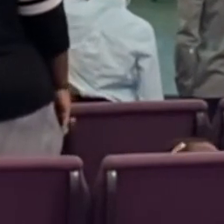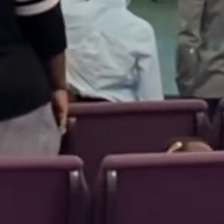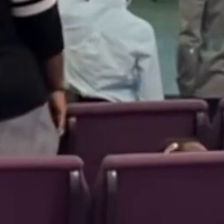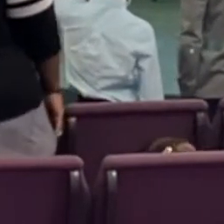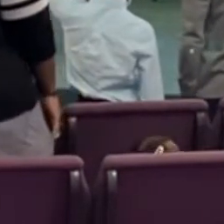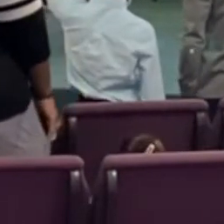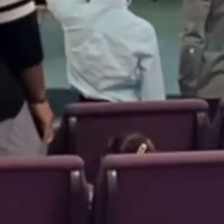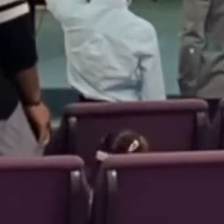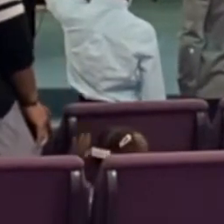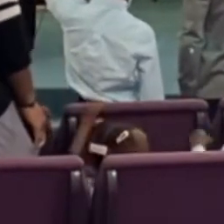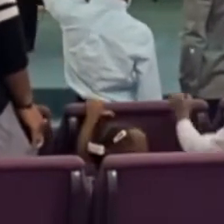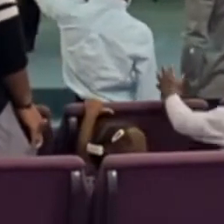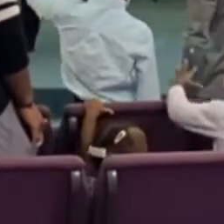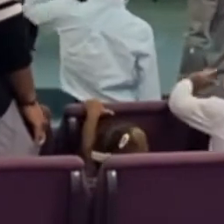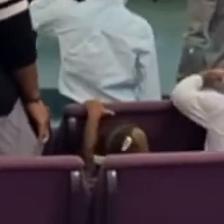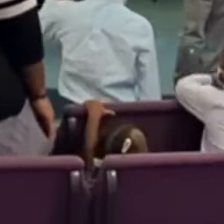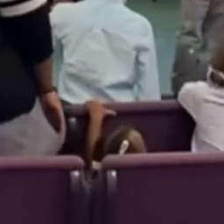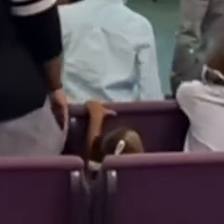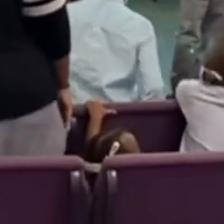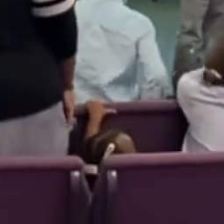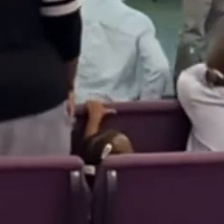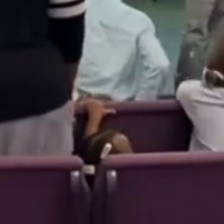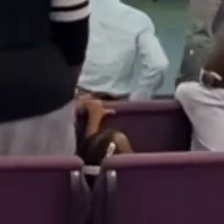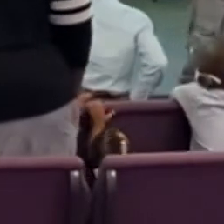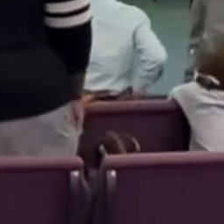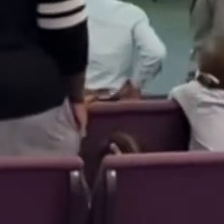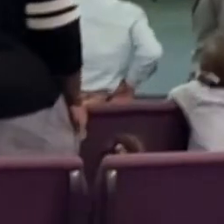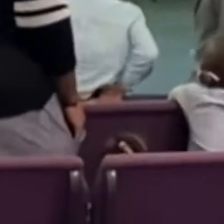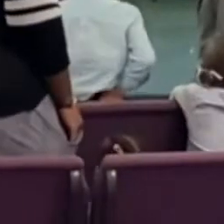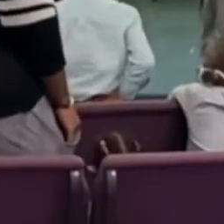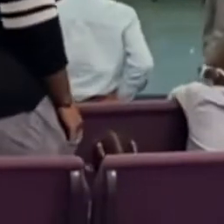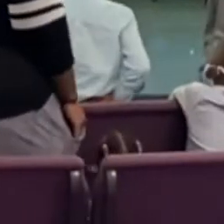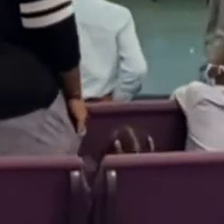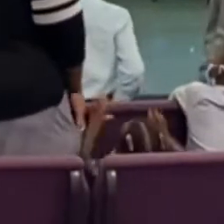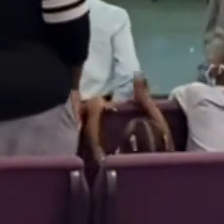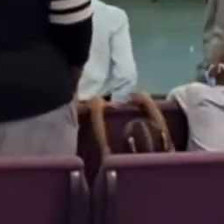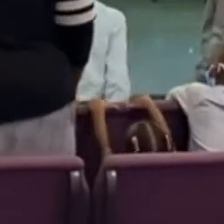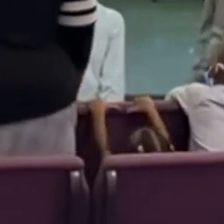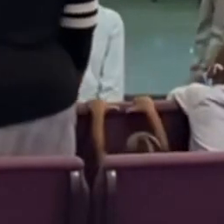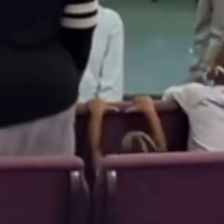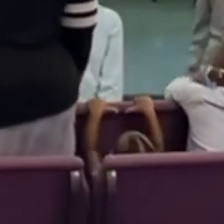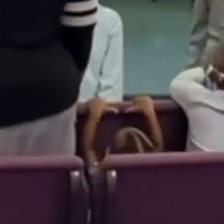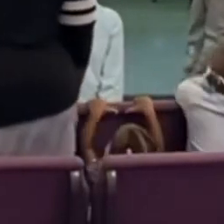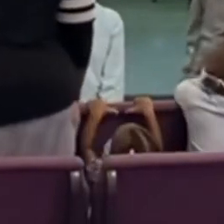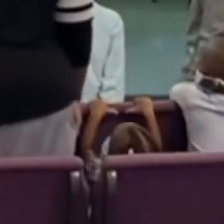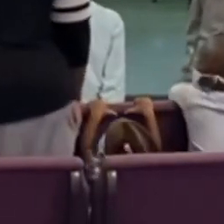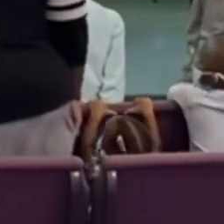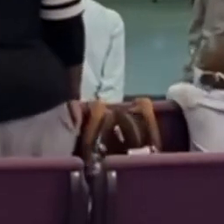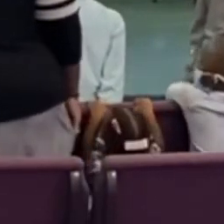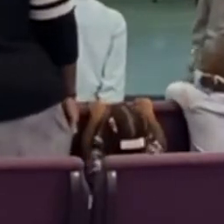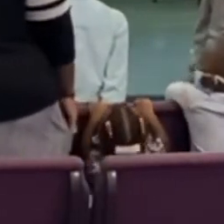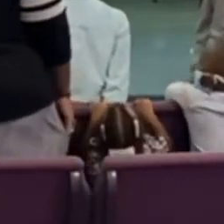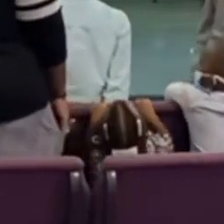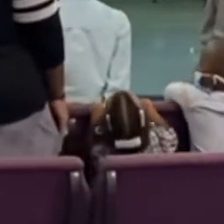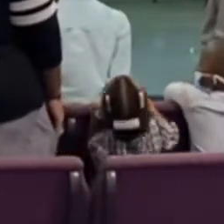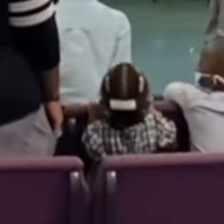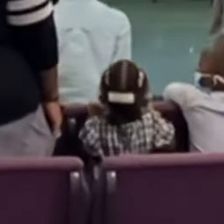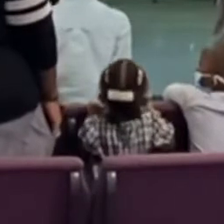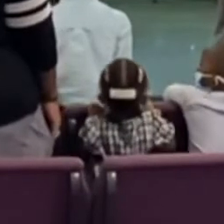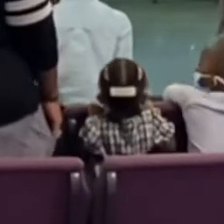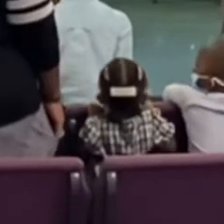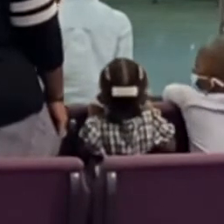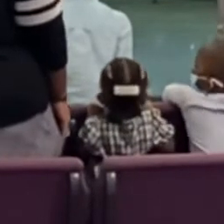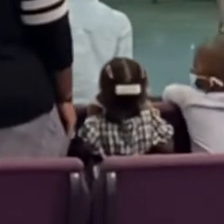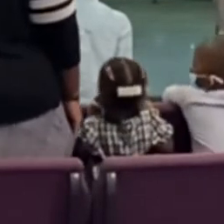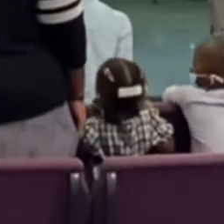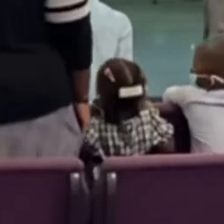Wednesday, Thursday, and Friday. And what a great way just to come back and make our way back into the